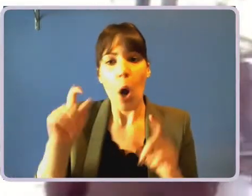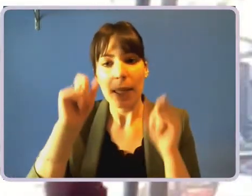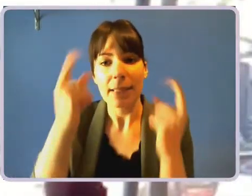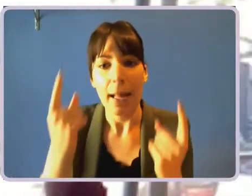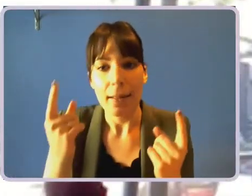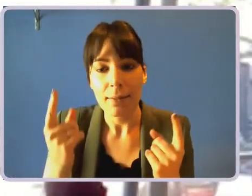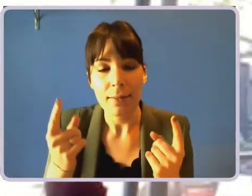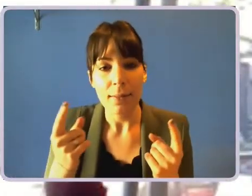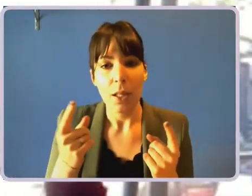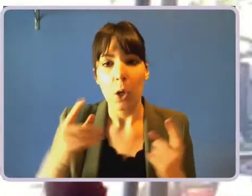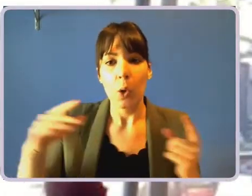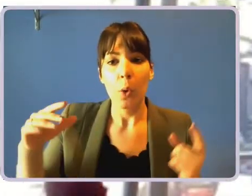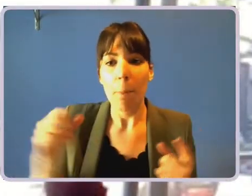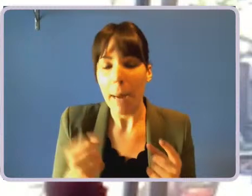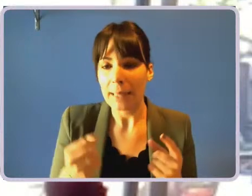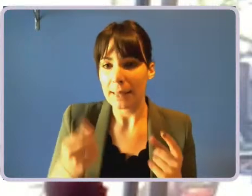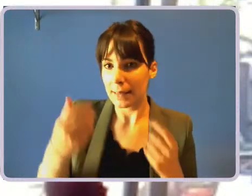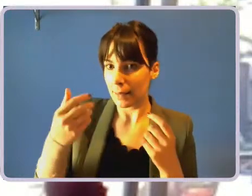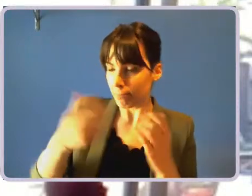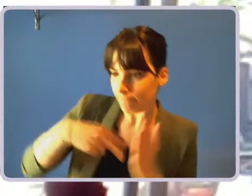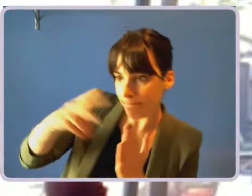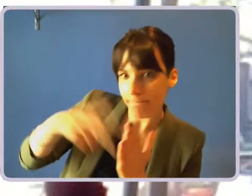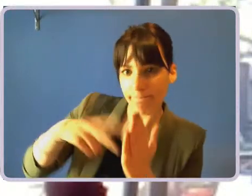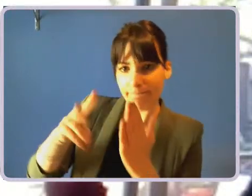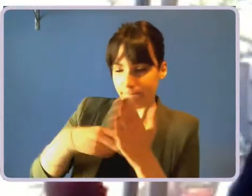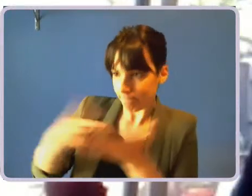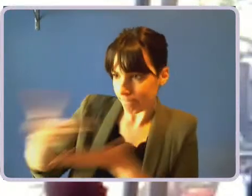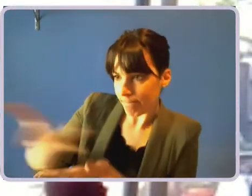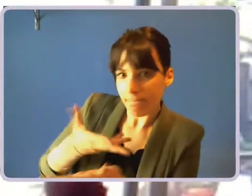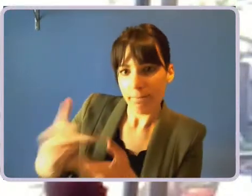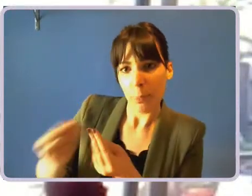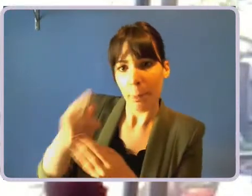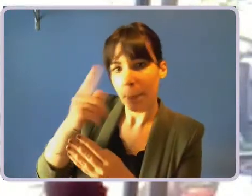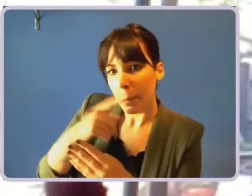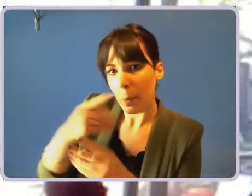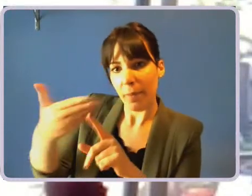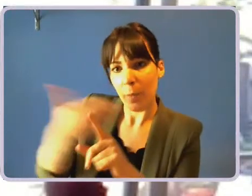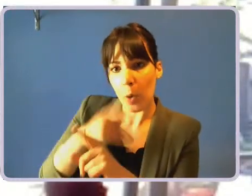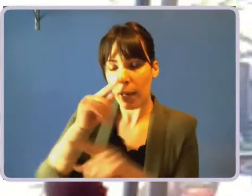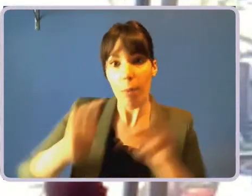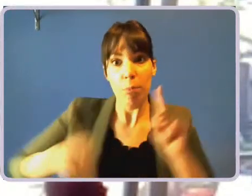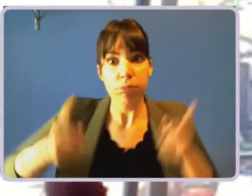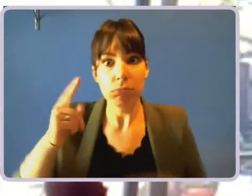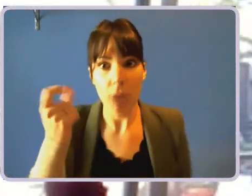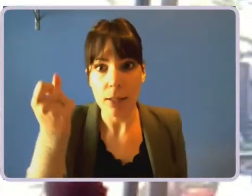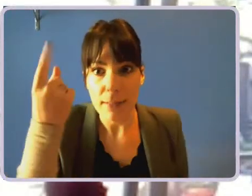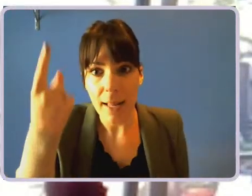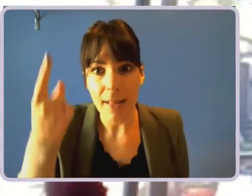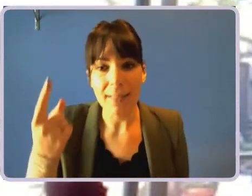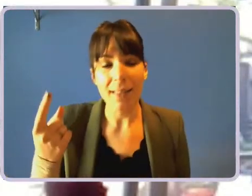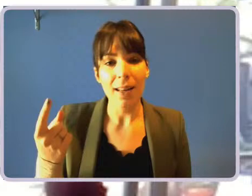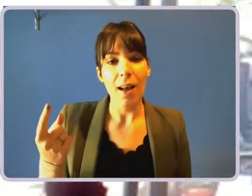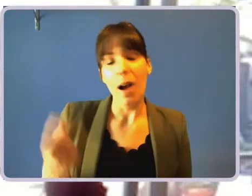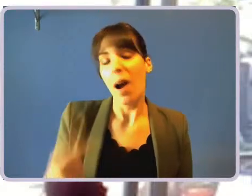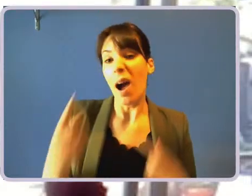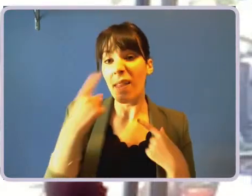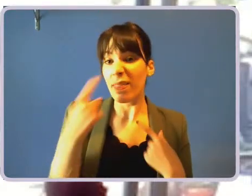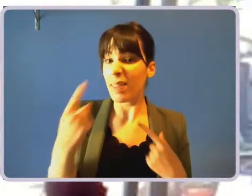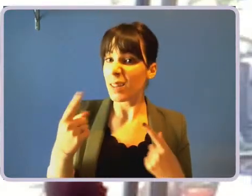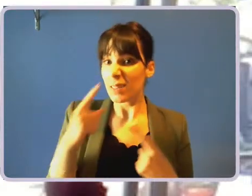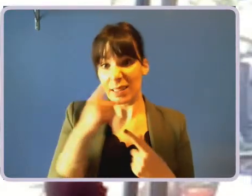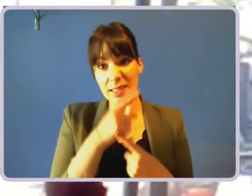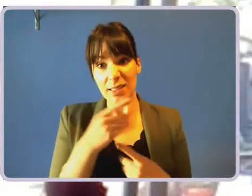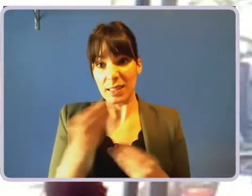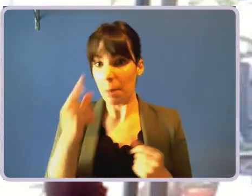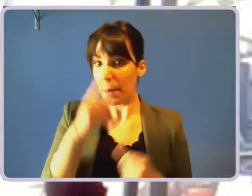not something that you even necessarily, I mean, it's not that for want of not knowing, it's just, I think that awareness